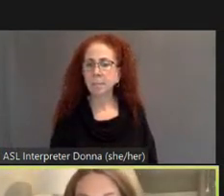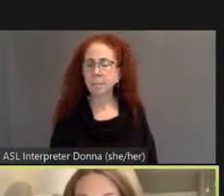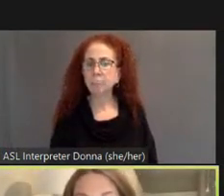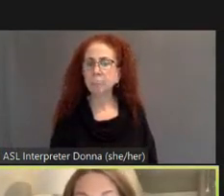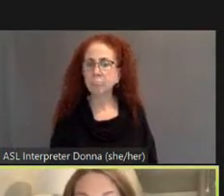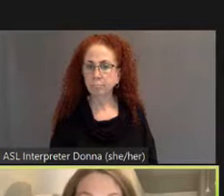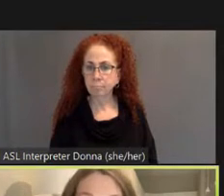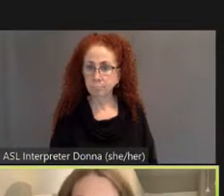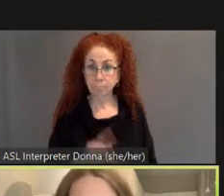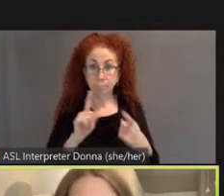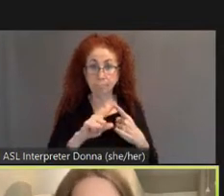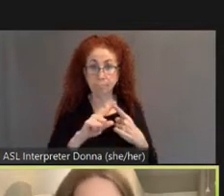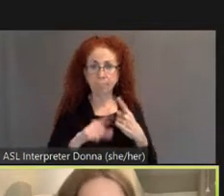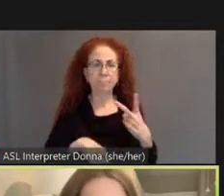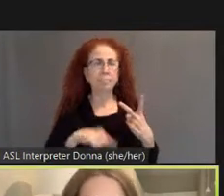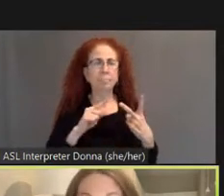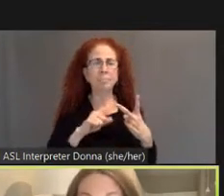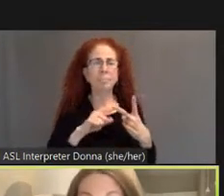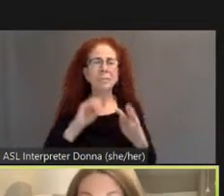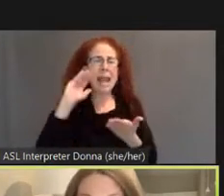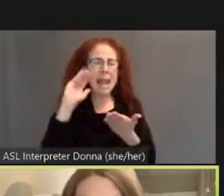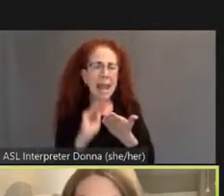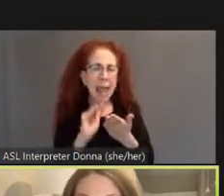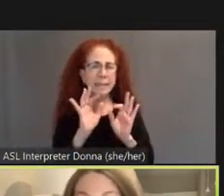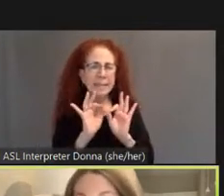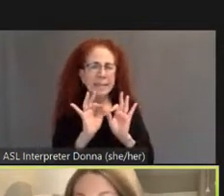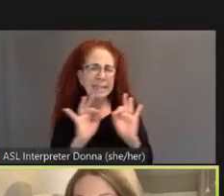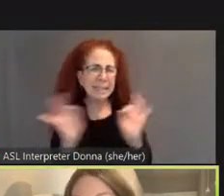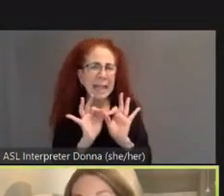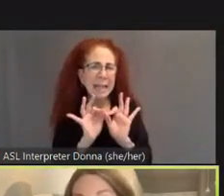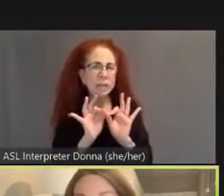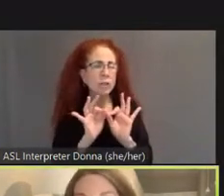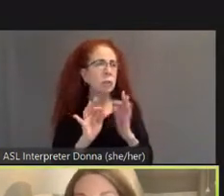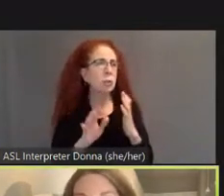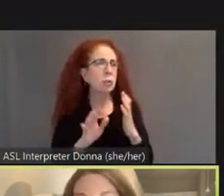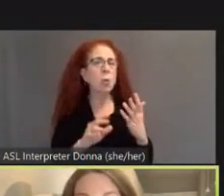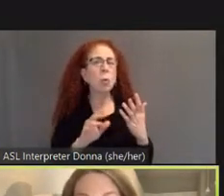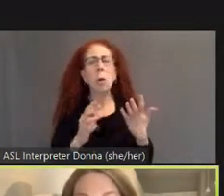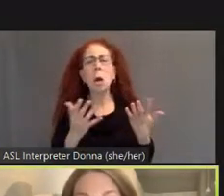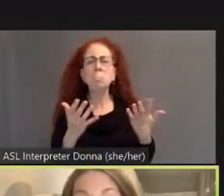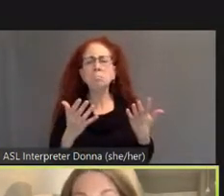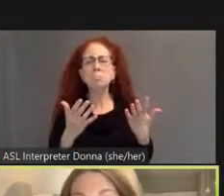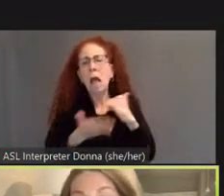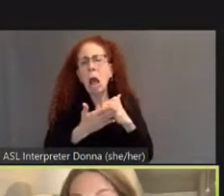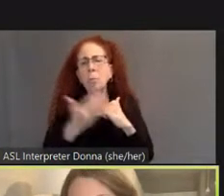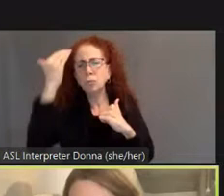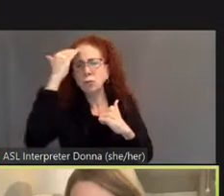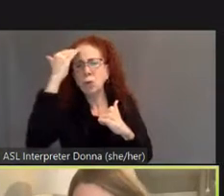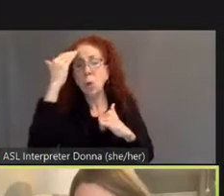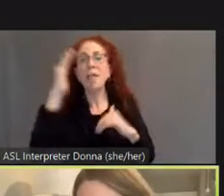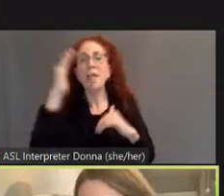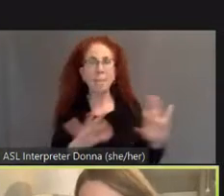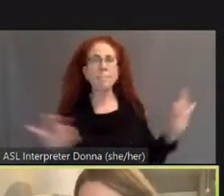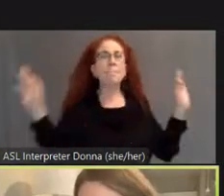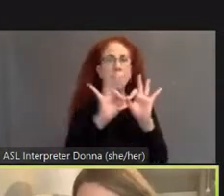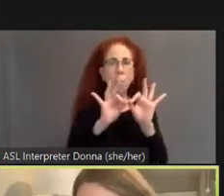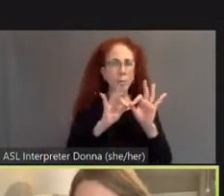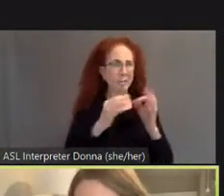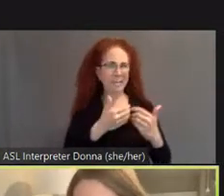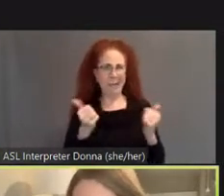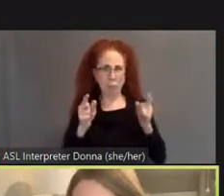maybe not as essential, or what is good to know, or versus what really is the most important part.